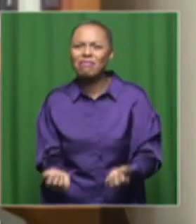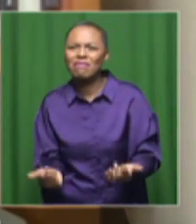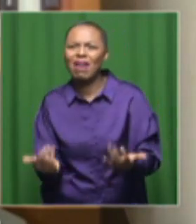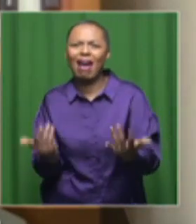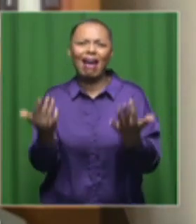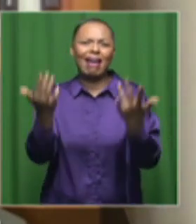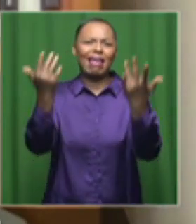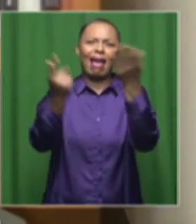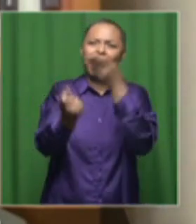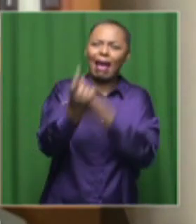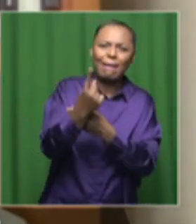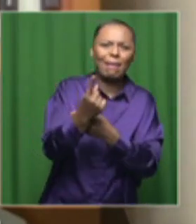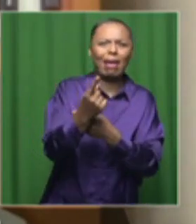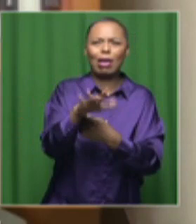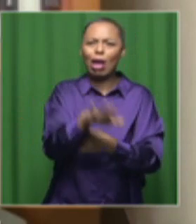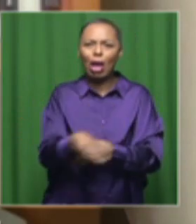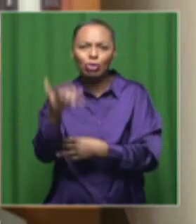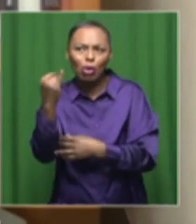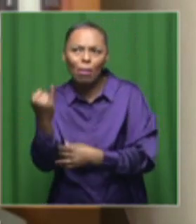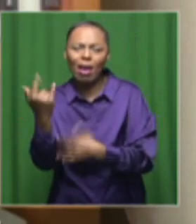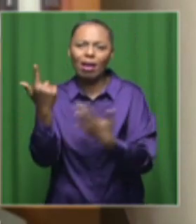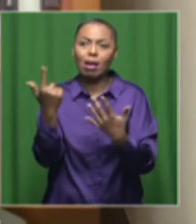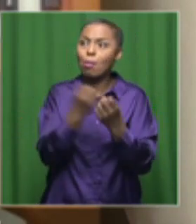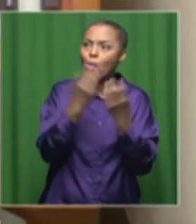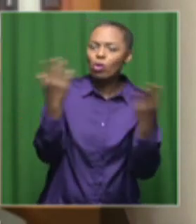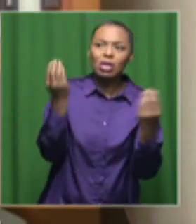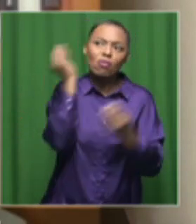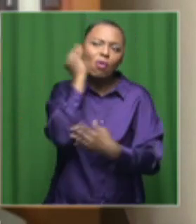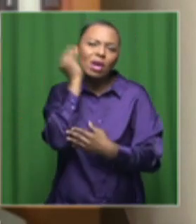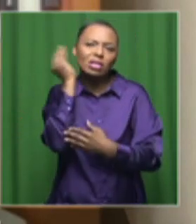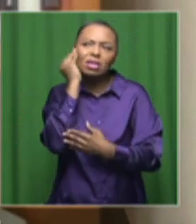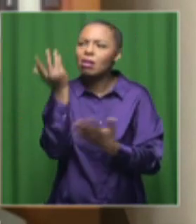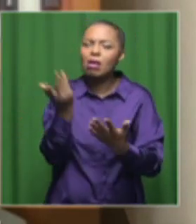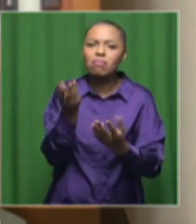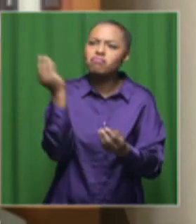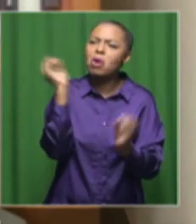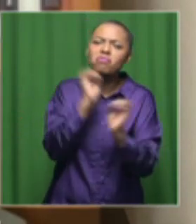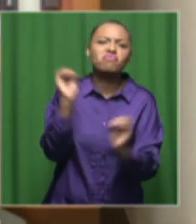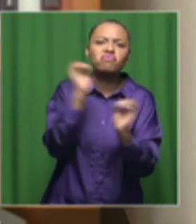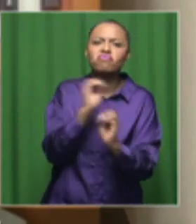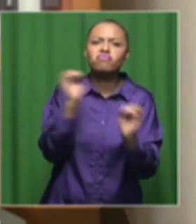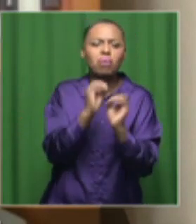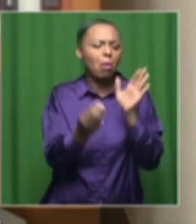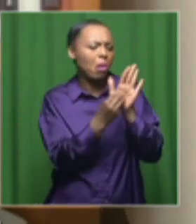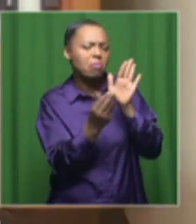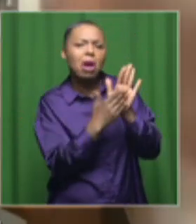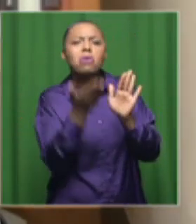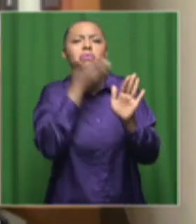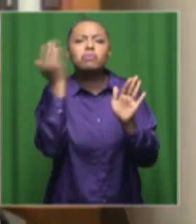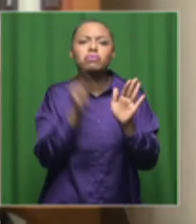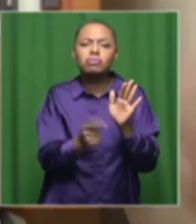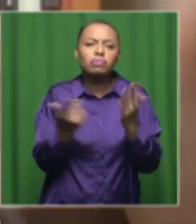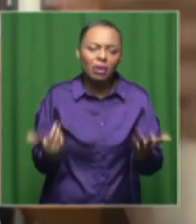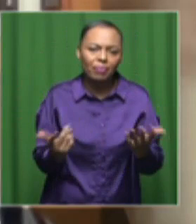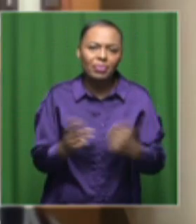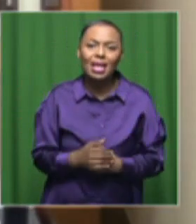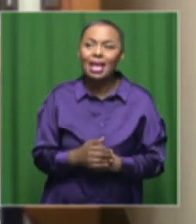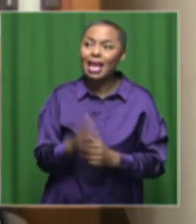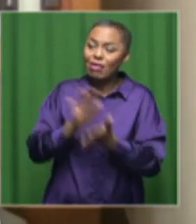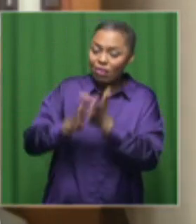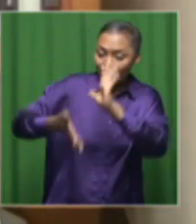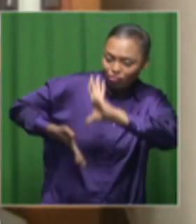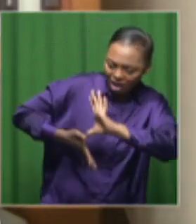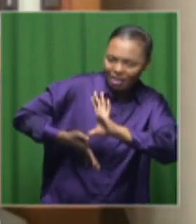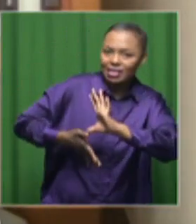in the city. We just haven't kept up with the growth in the population, because the infrastructure provision must double as